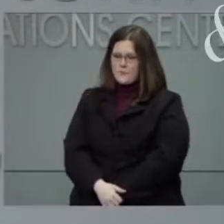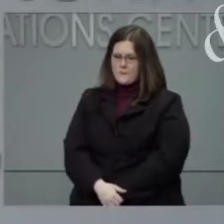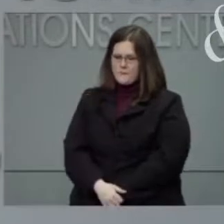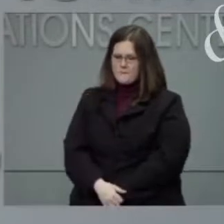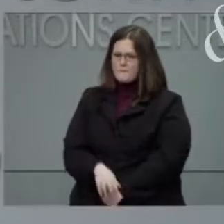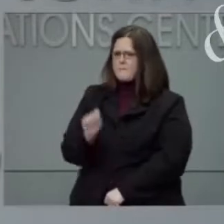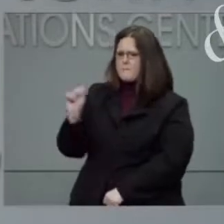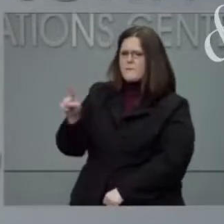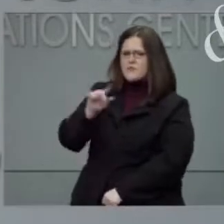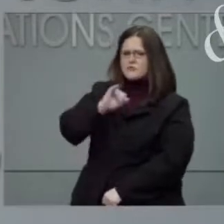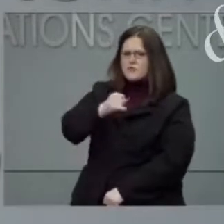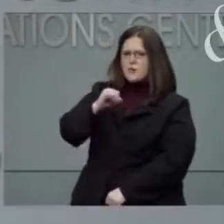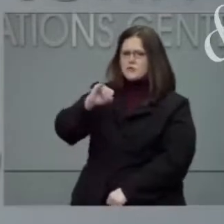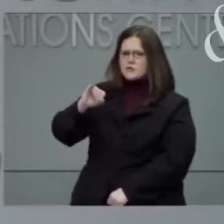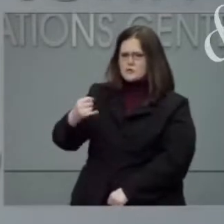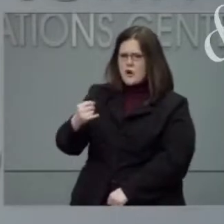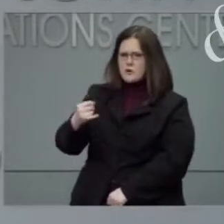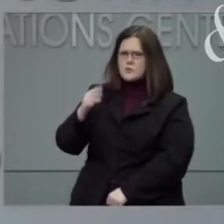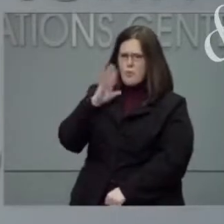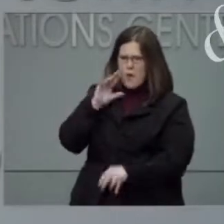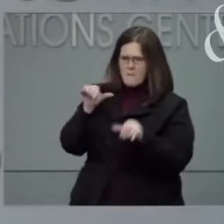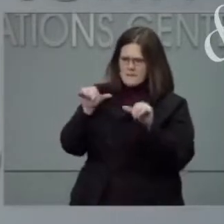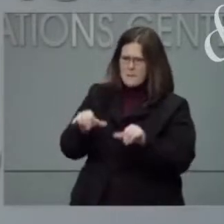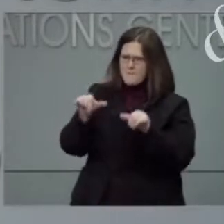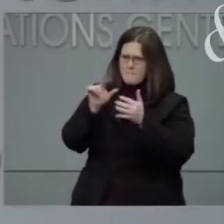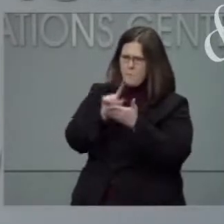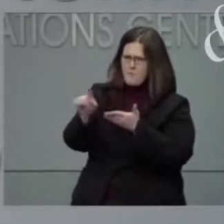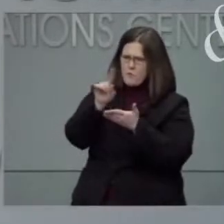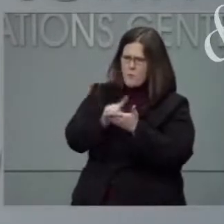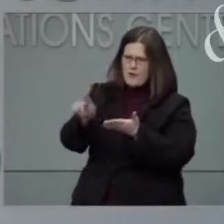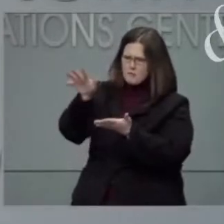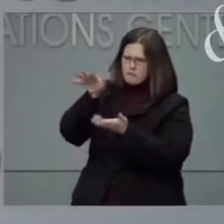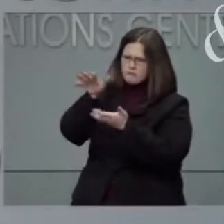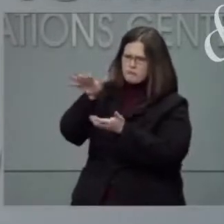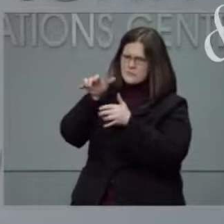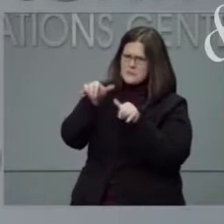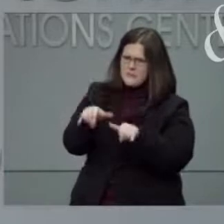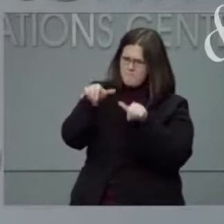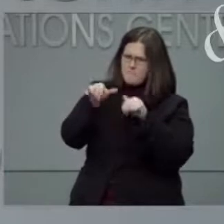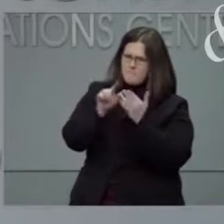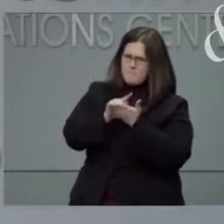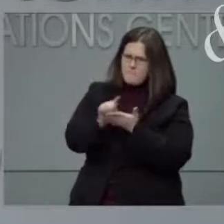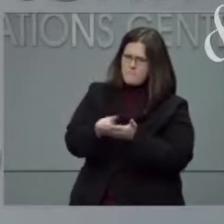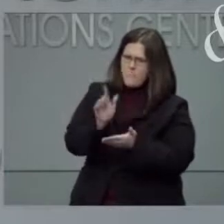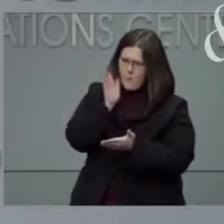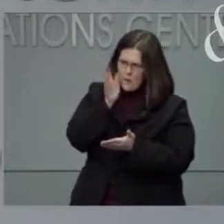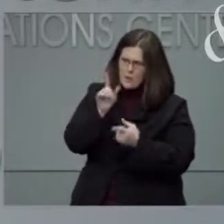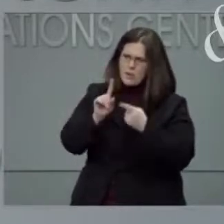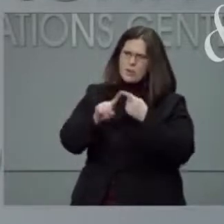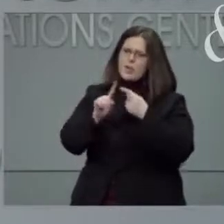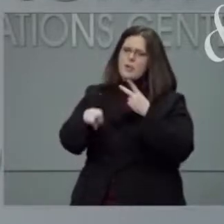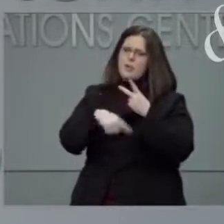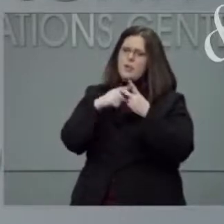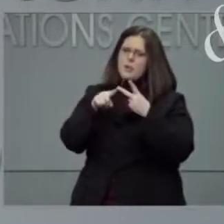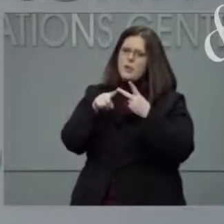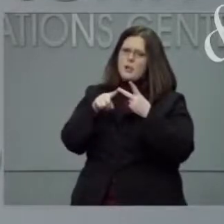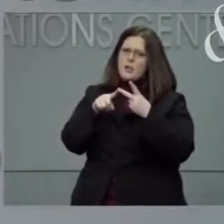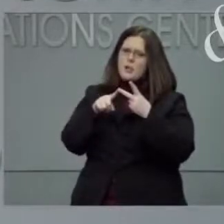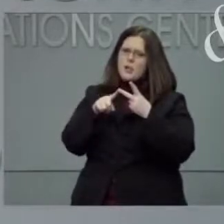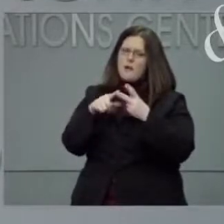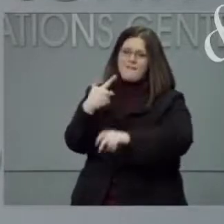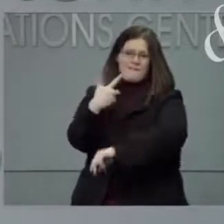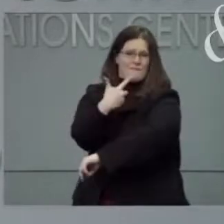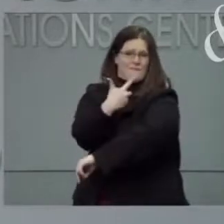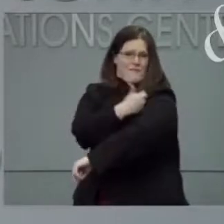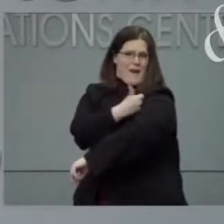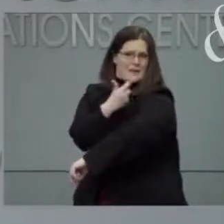Johnson & Johnson supply going to be a consistent amount week to week? And with the new timeline for those that are eligible for